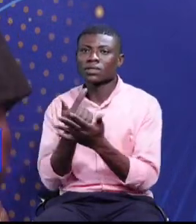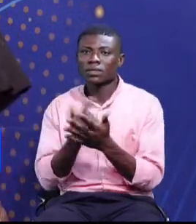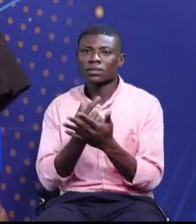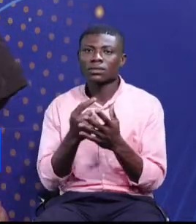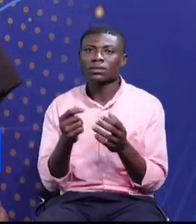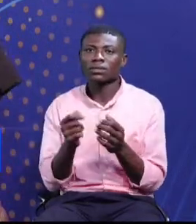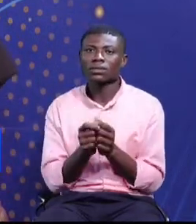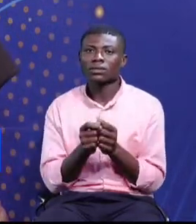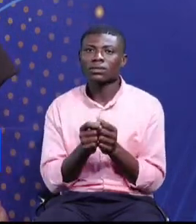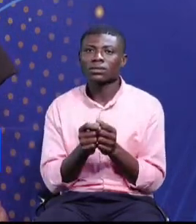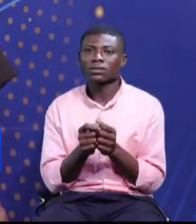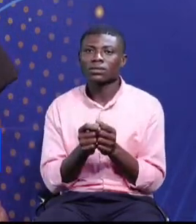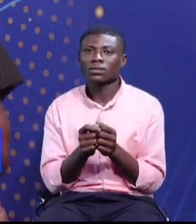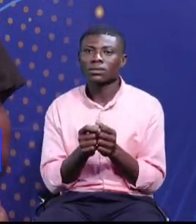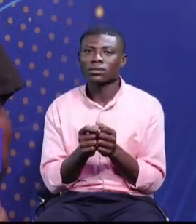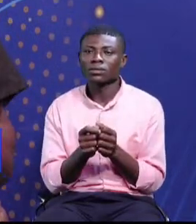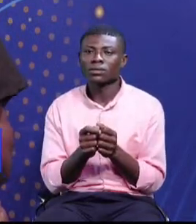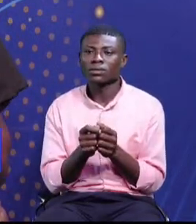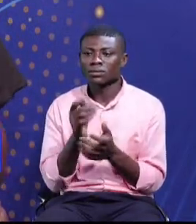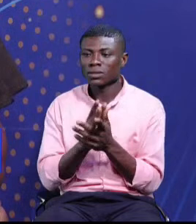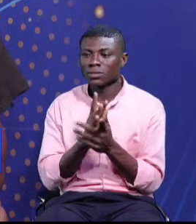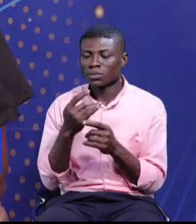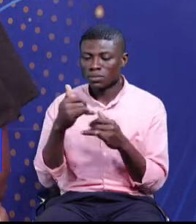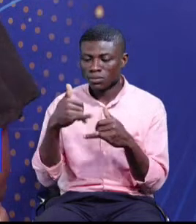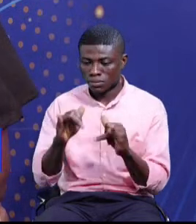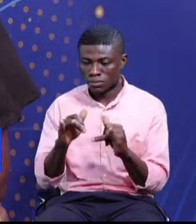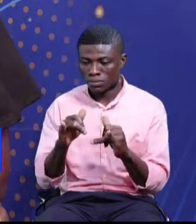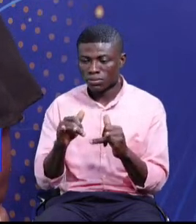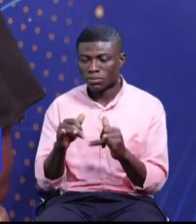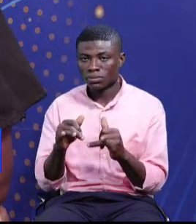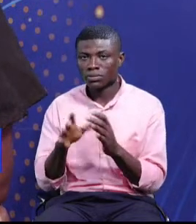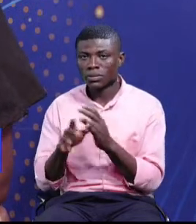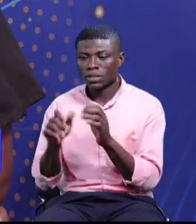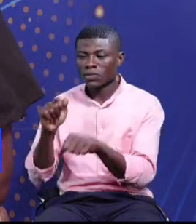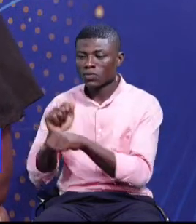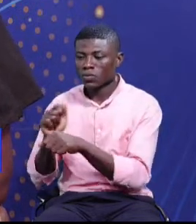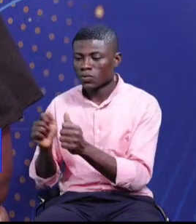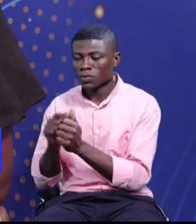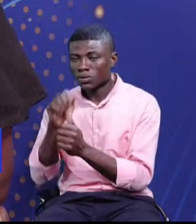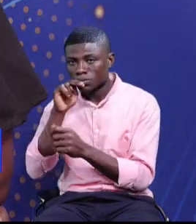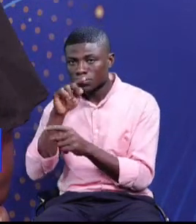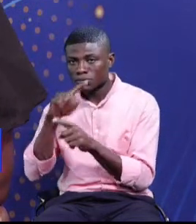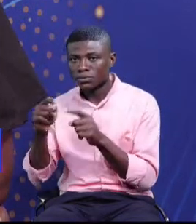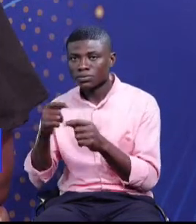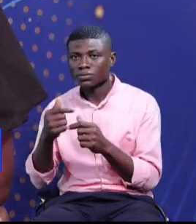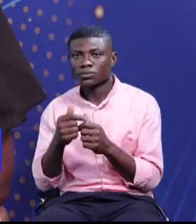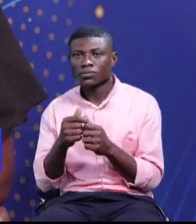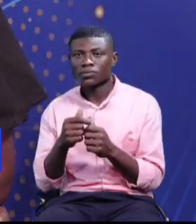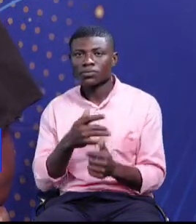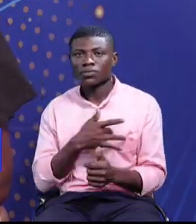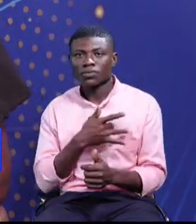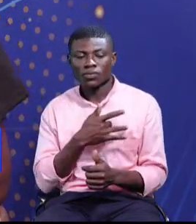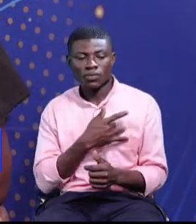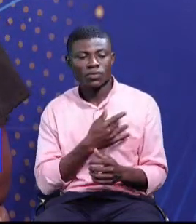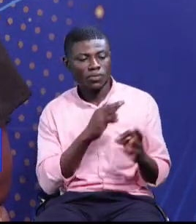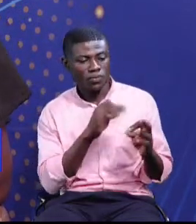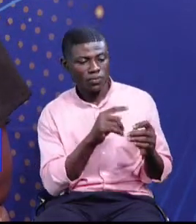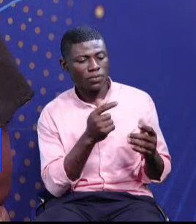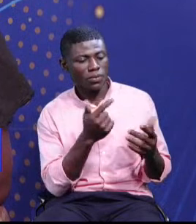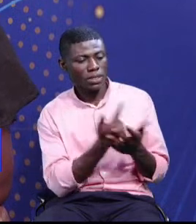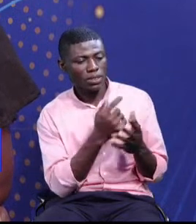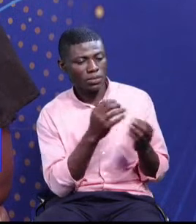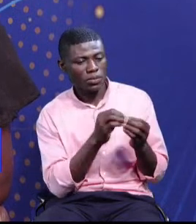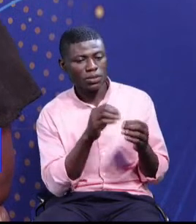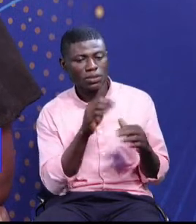more, tend to. There's some people who can firm up a Nigerian and deal with them, but they tend to feel like they can tolerate Ghanaians a little bit